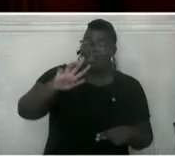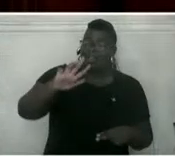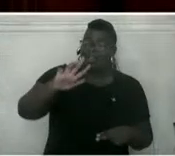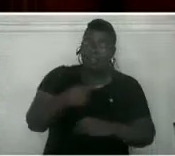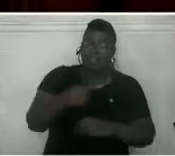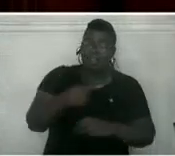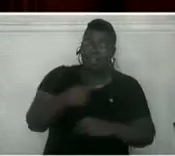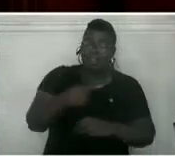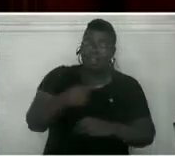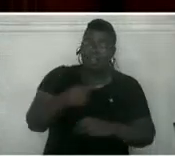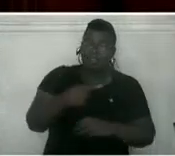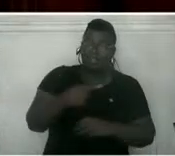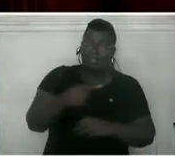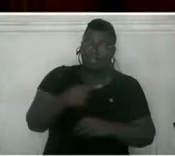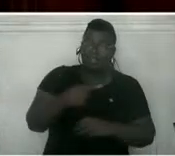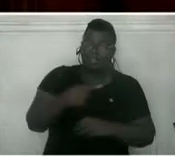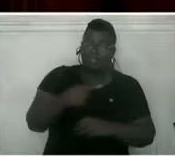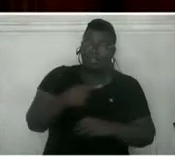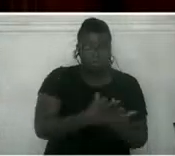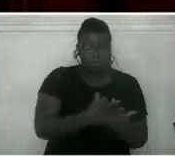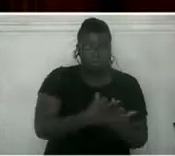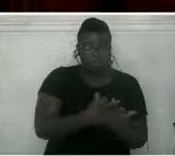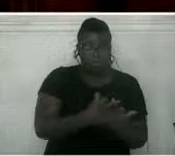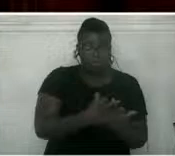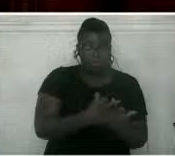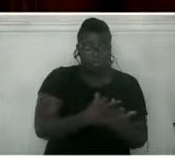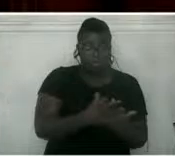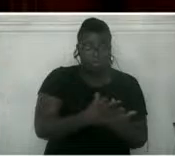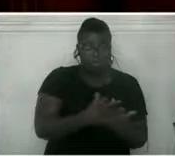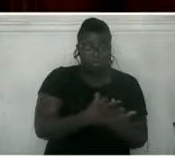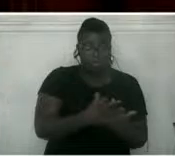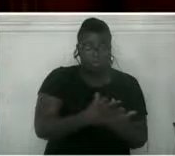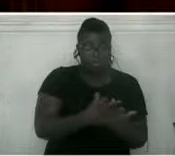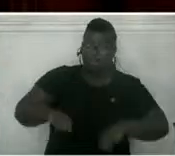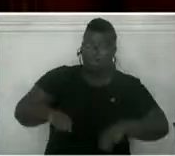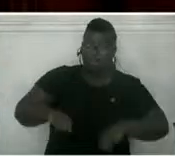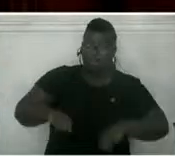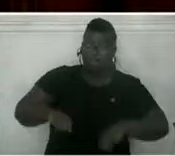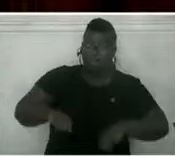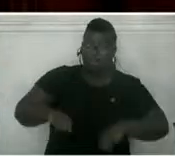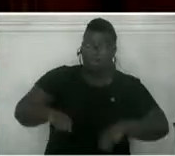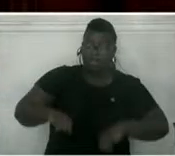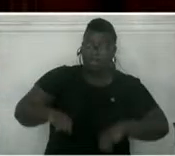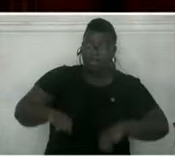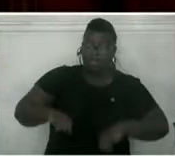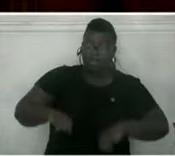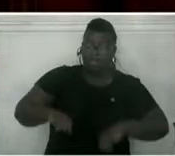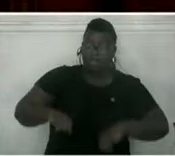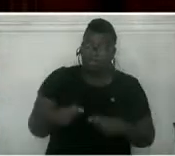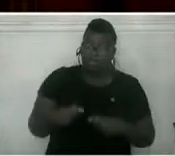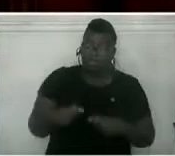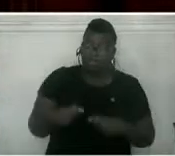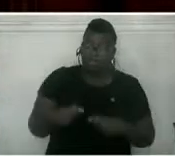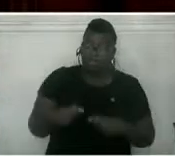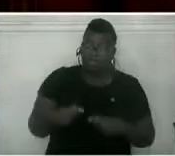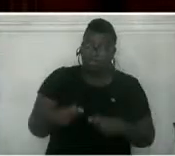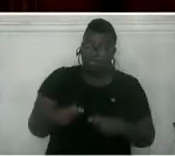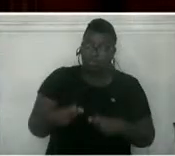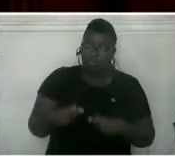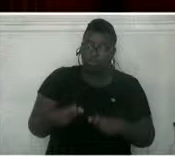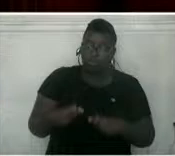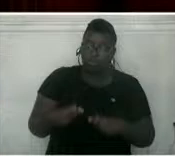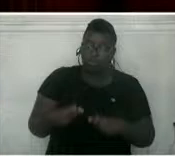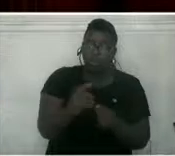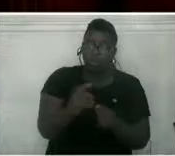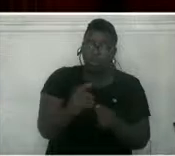will be linked to performance agreements, assessment, and reward in respect of all public